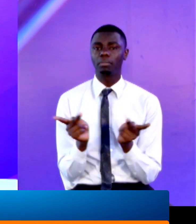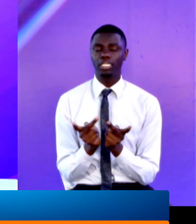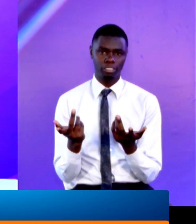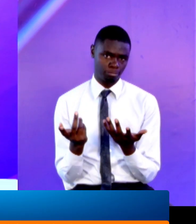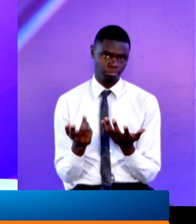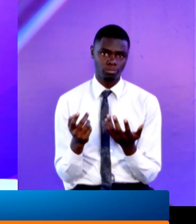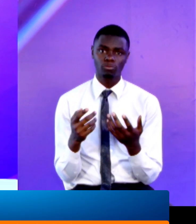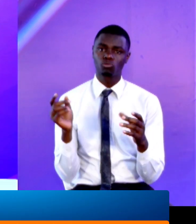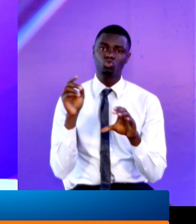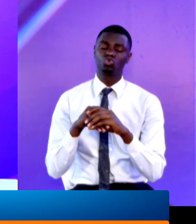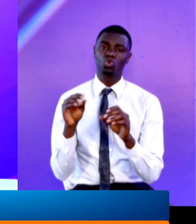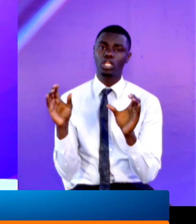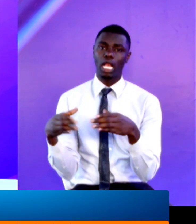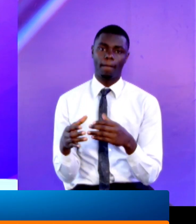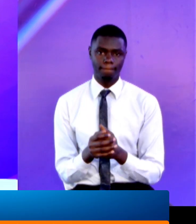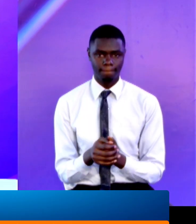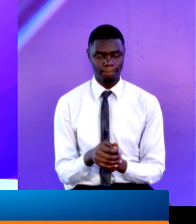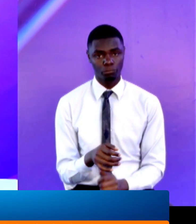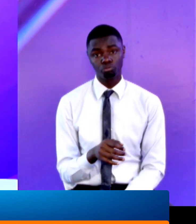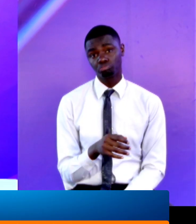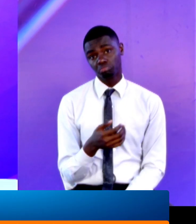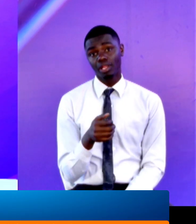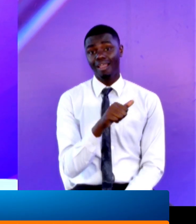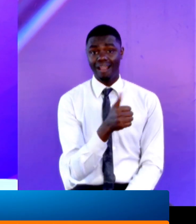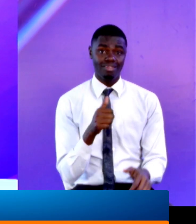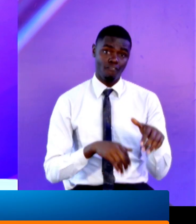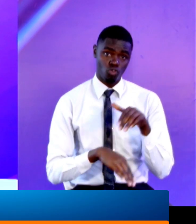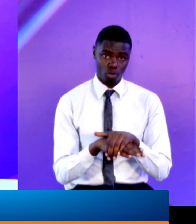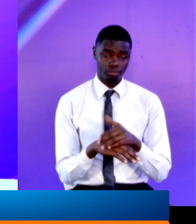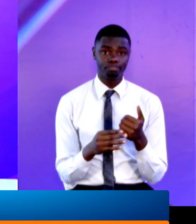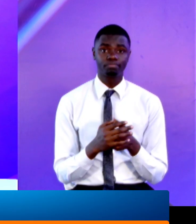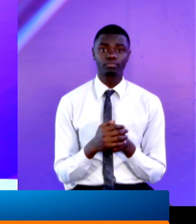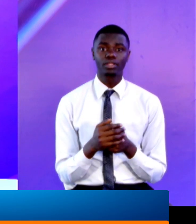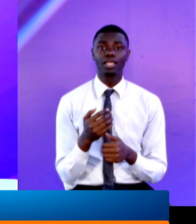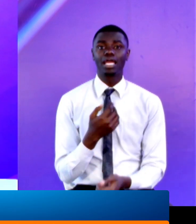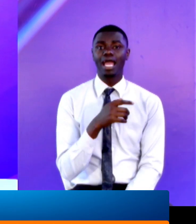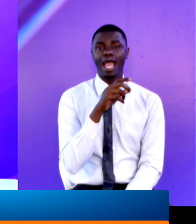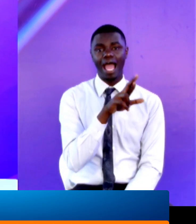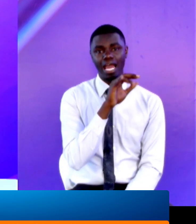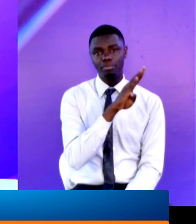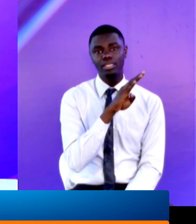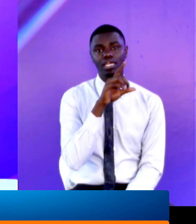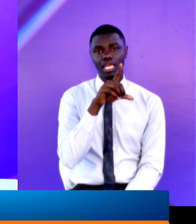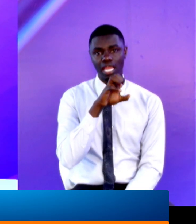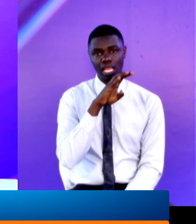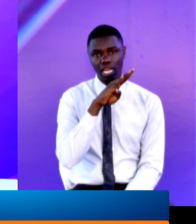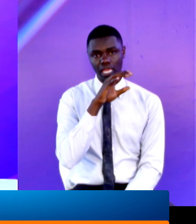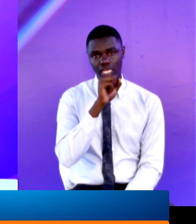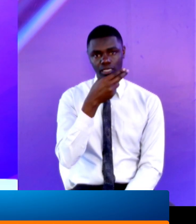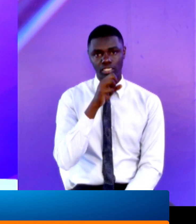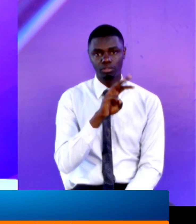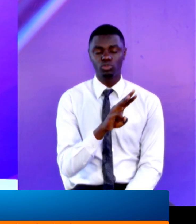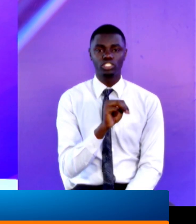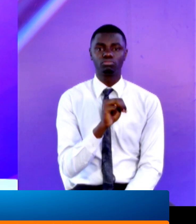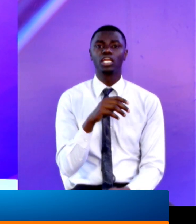home. Now, in another twist of football tales, we have the RB Leipzig team. They have step-up